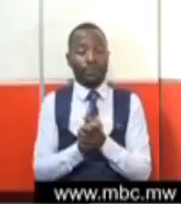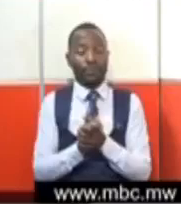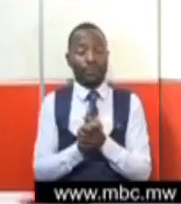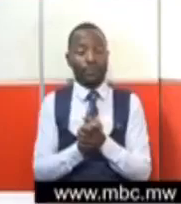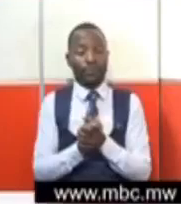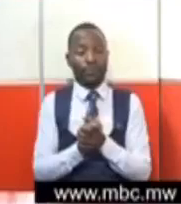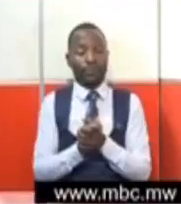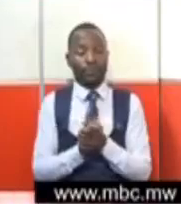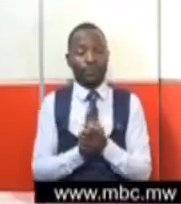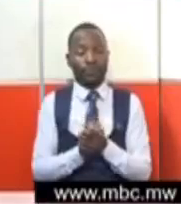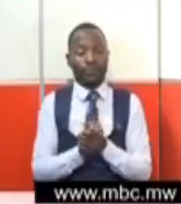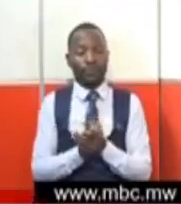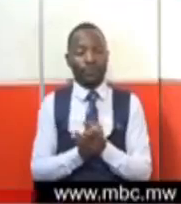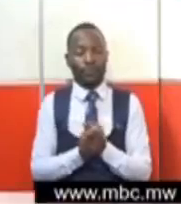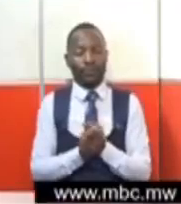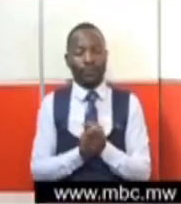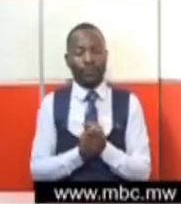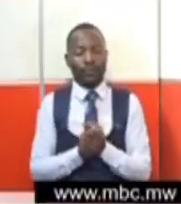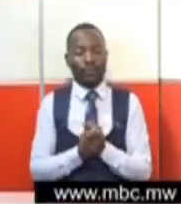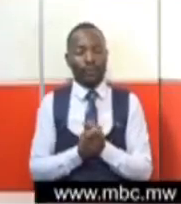teams.